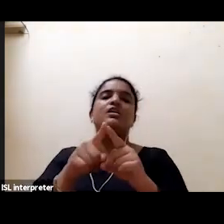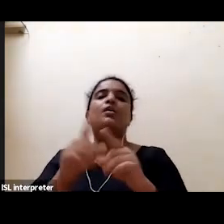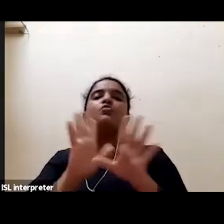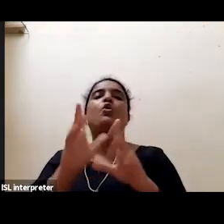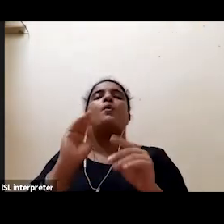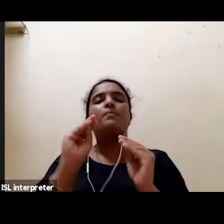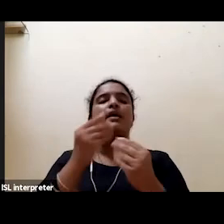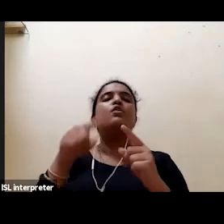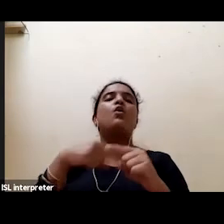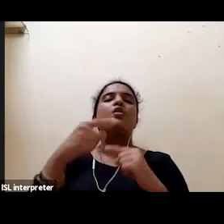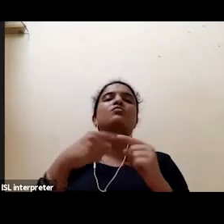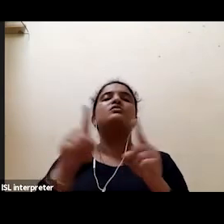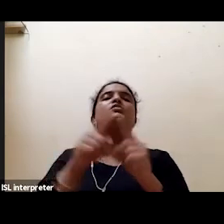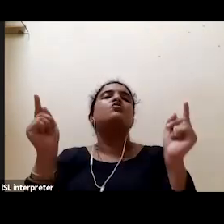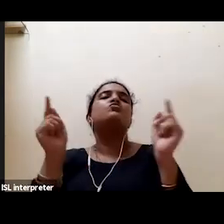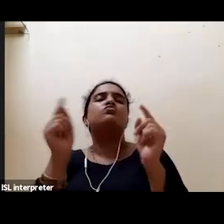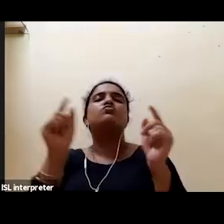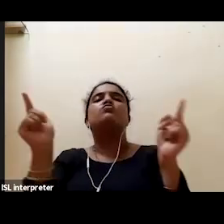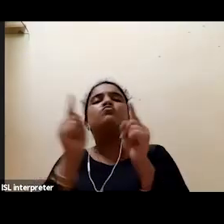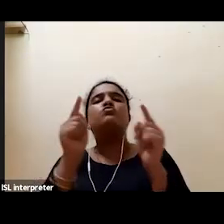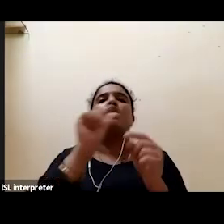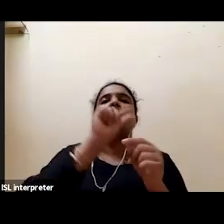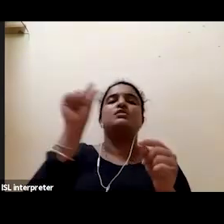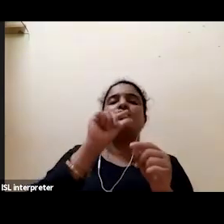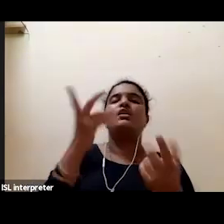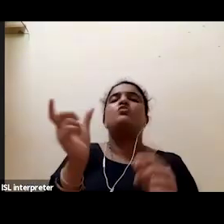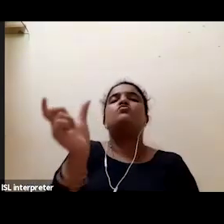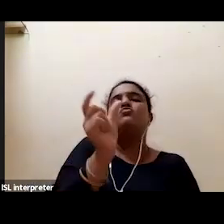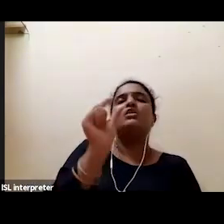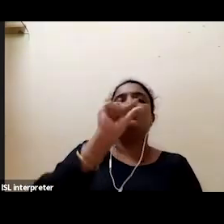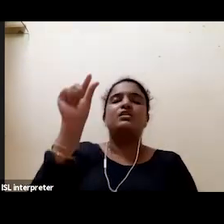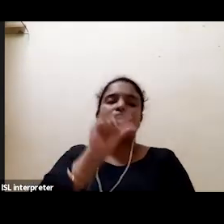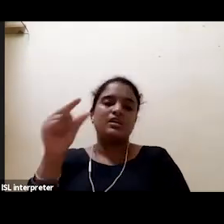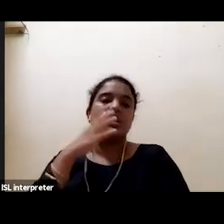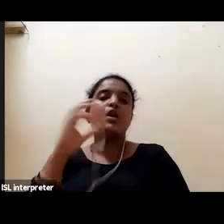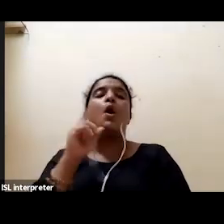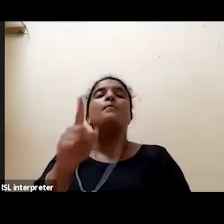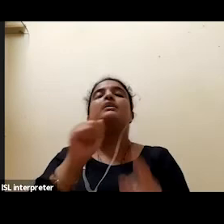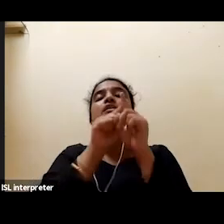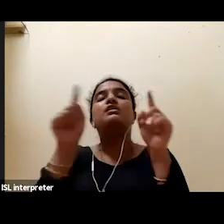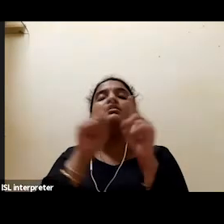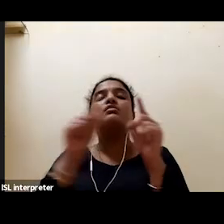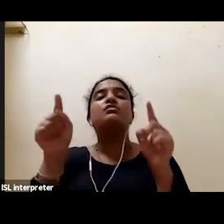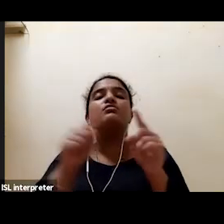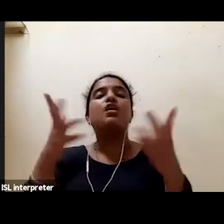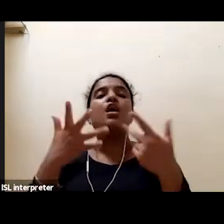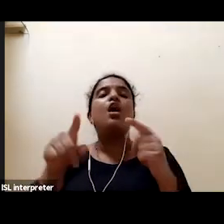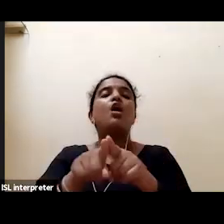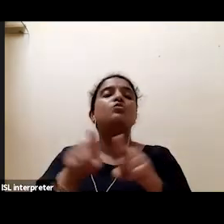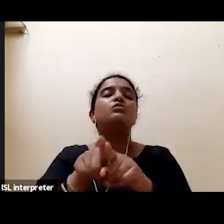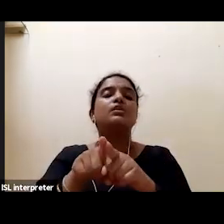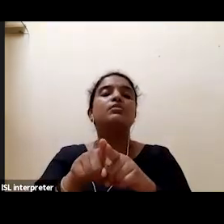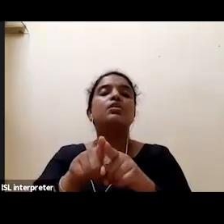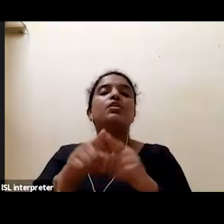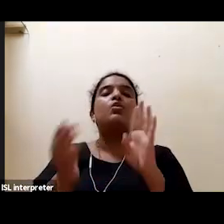have some smaller sentences, some longer sentences. Again, the length of each sentence is said that it should not be